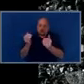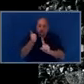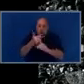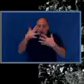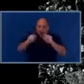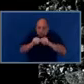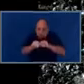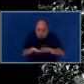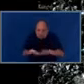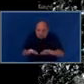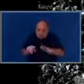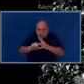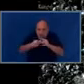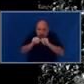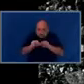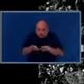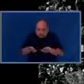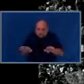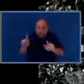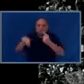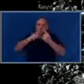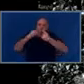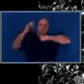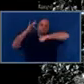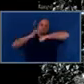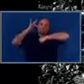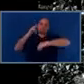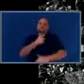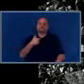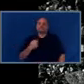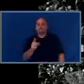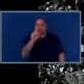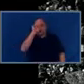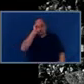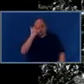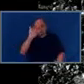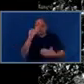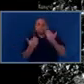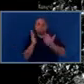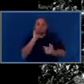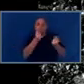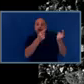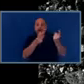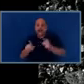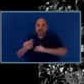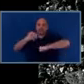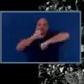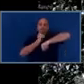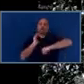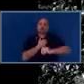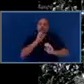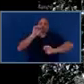contact of the TAG-SAM head. And we thought that this might happen based on some of the experiments that we had done with